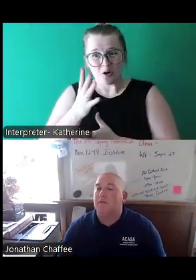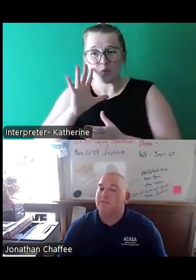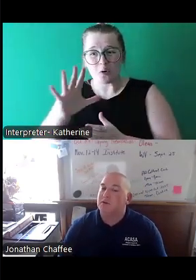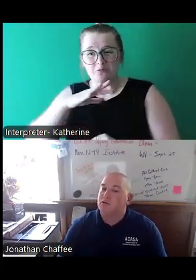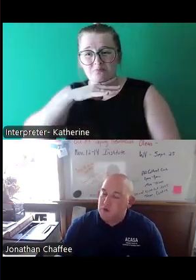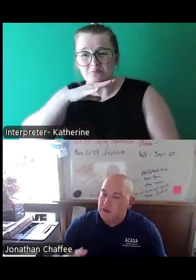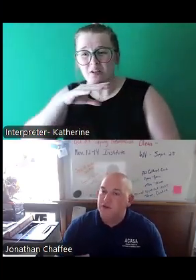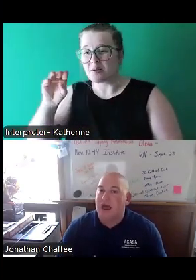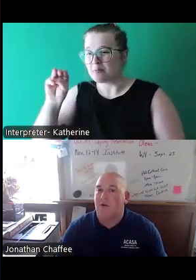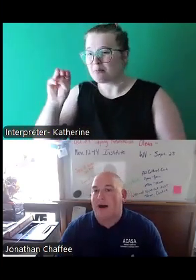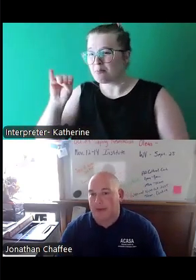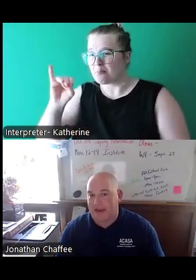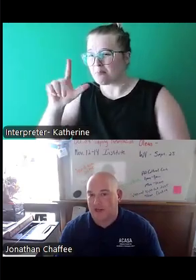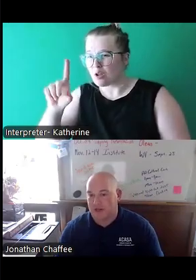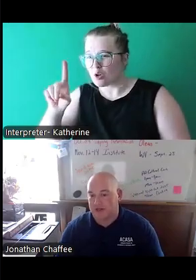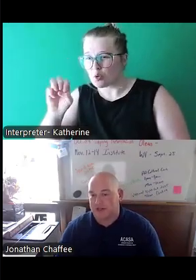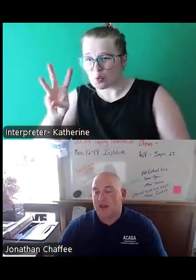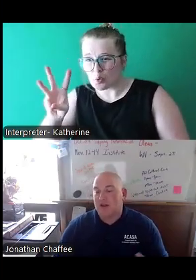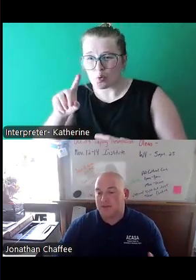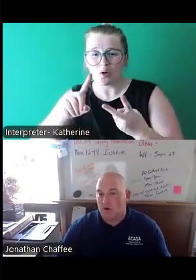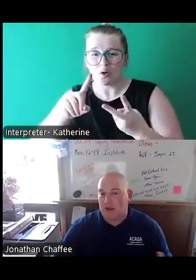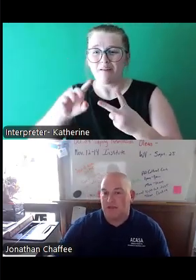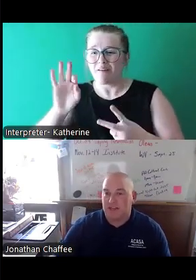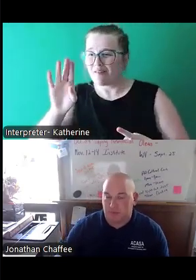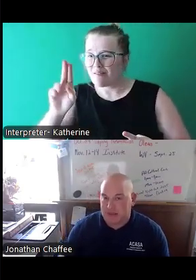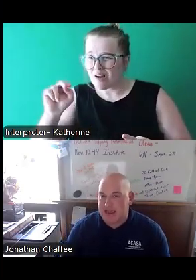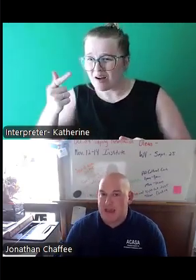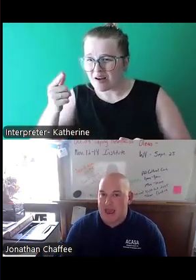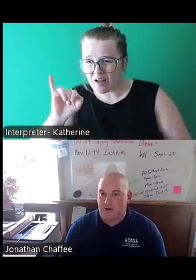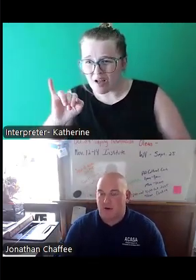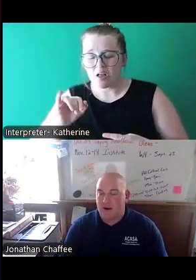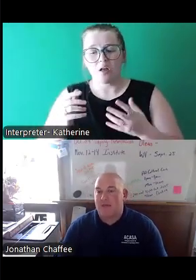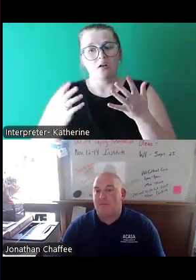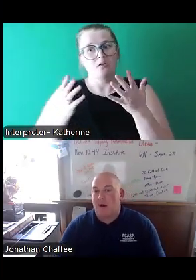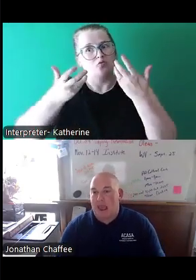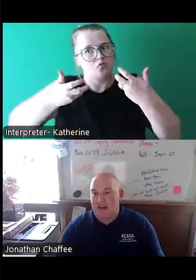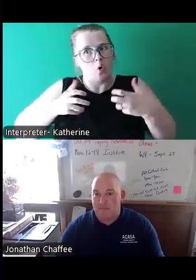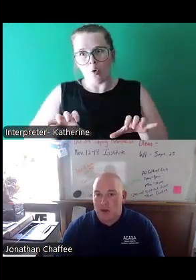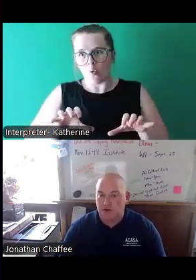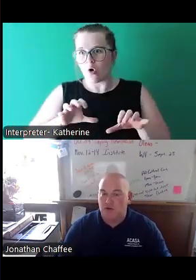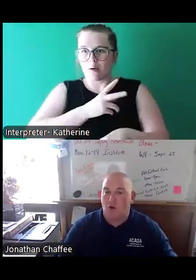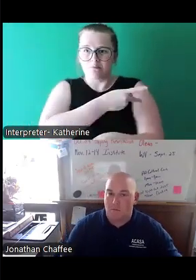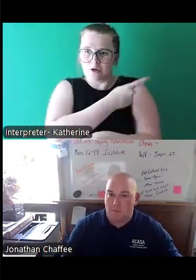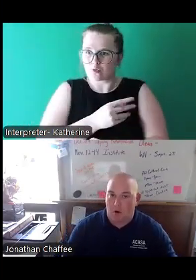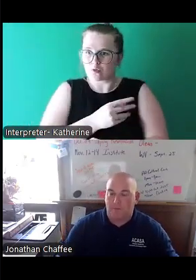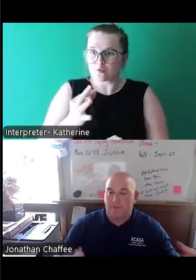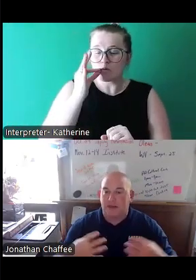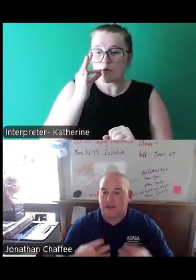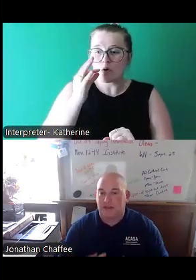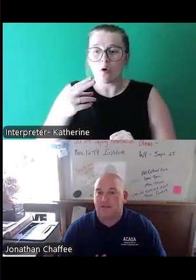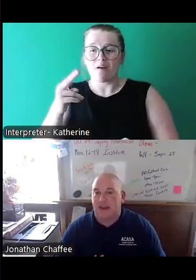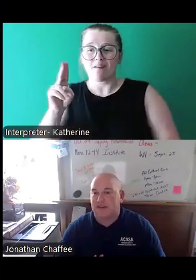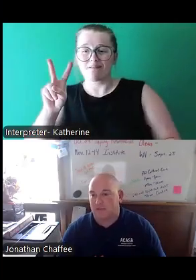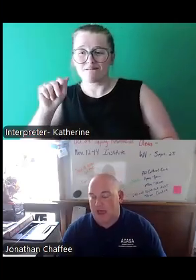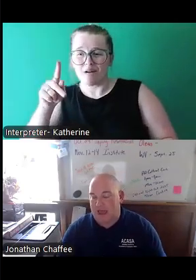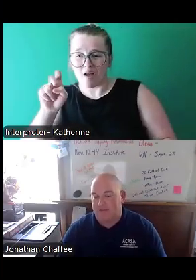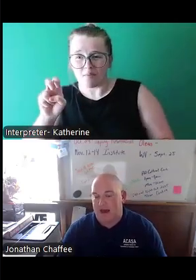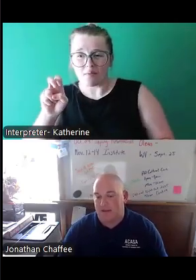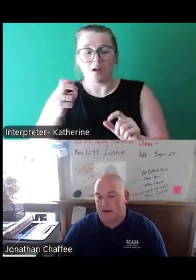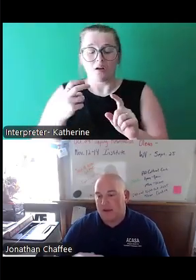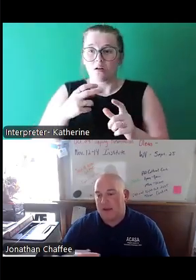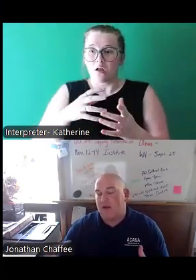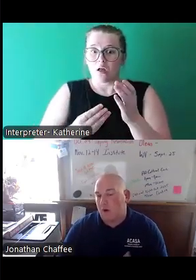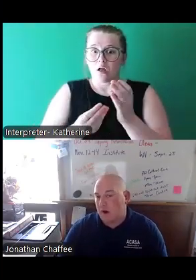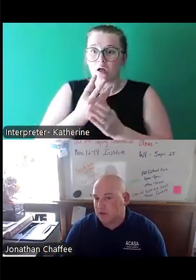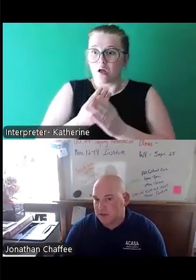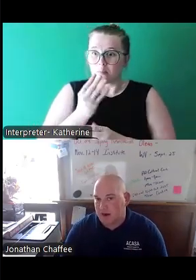about, you really do not want patients smoking this plant matter that might have mildew or mold because of the effects it will have on